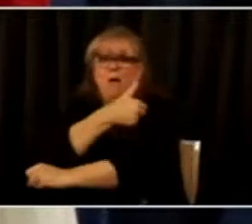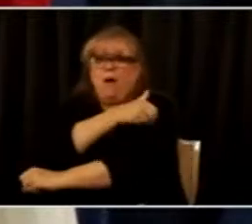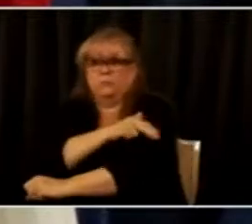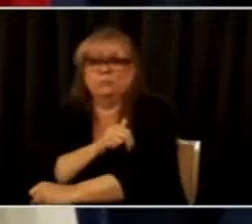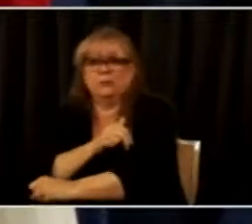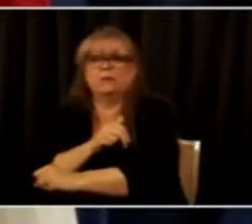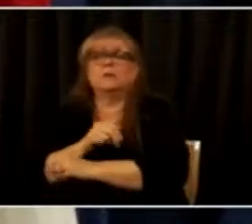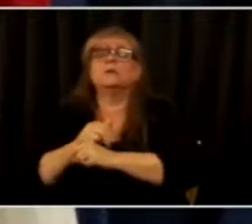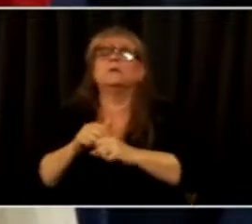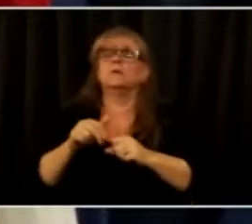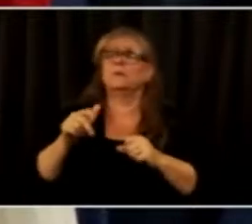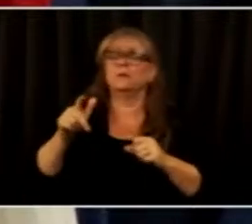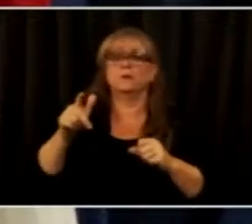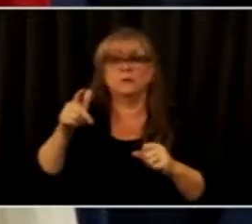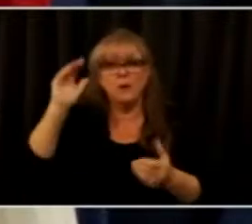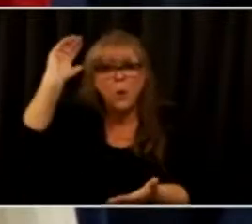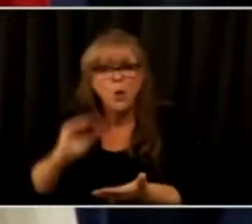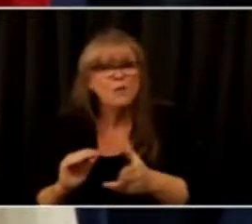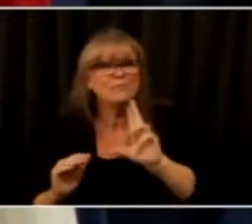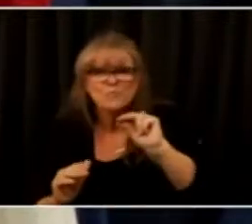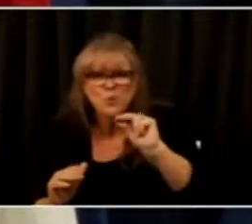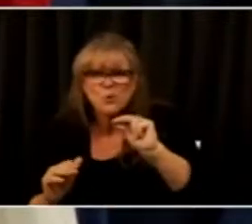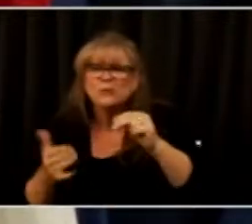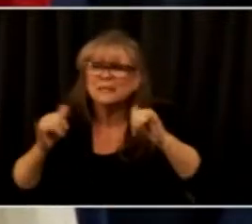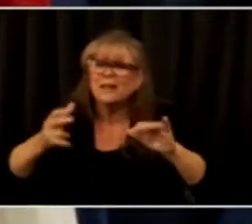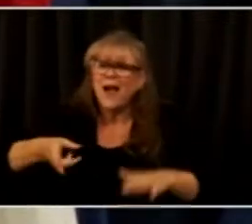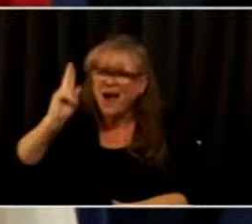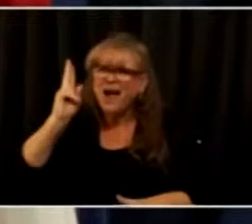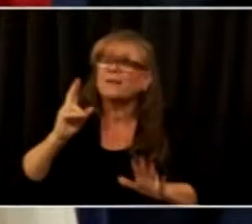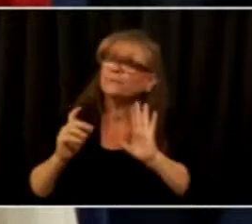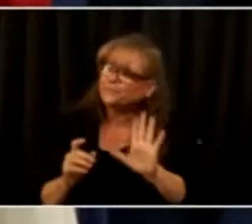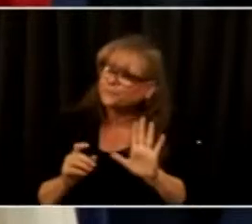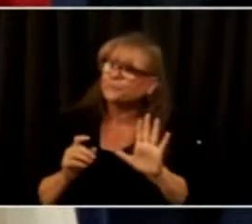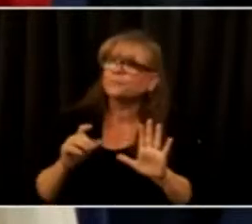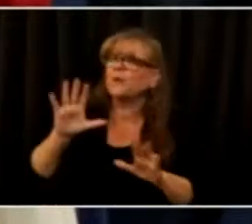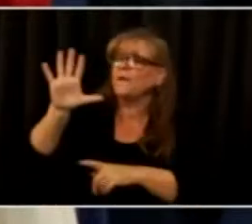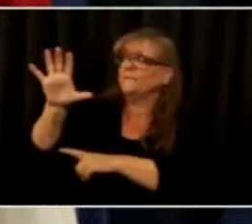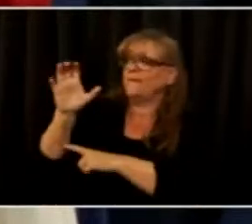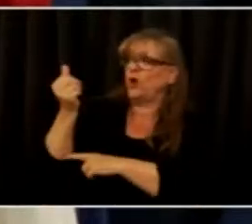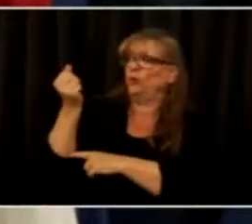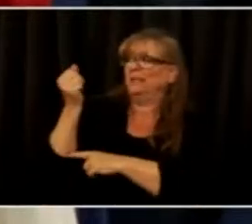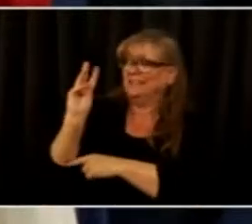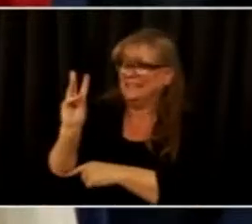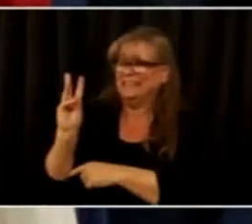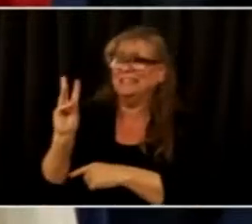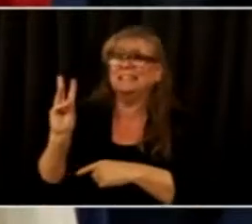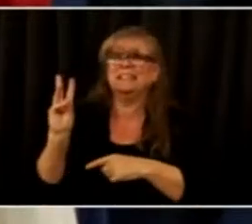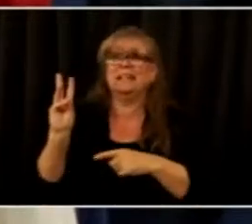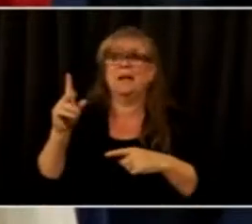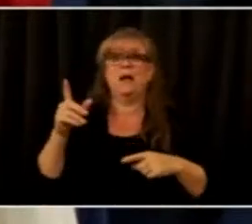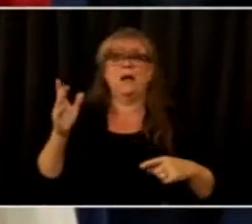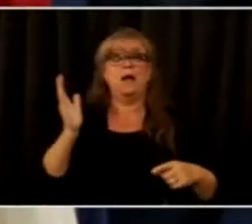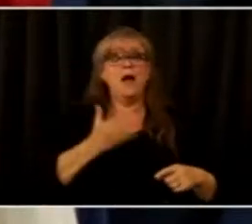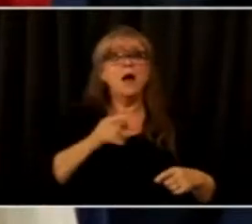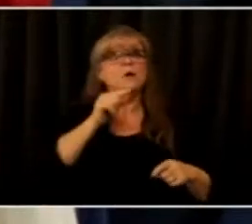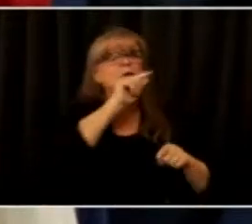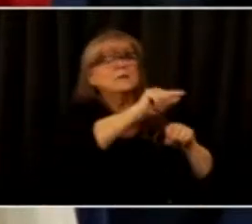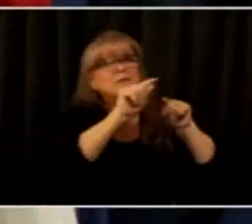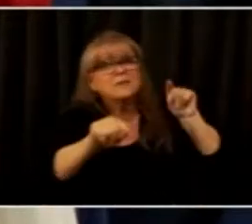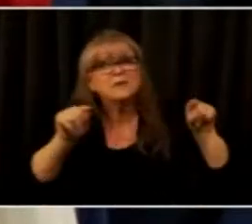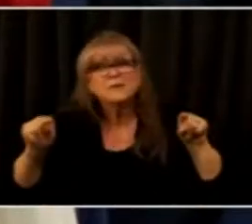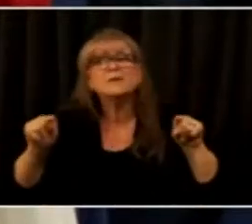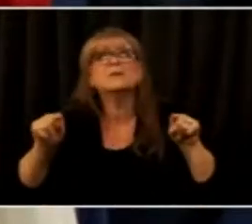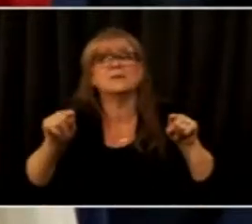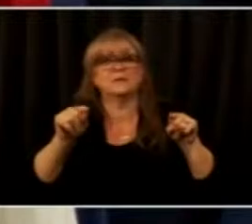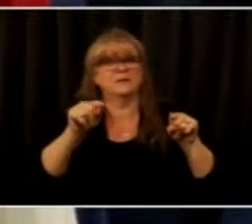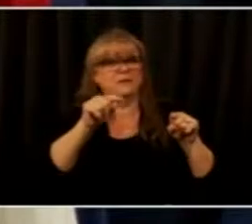that in perspective, that means that 516 of our fellow Coloradans are currently in the hospital being treated for COVID. And we have